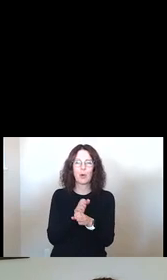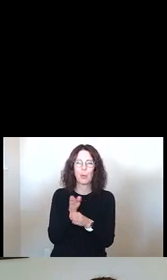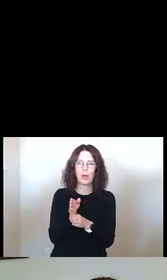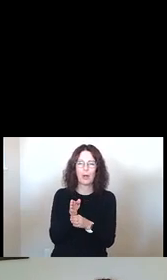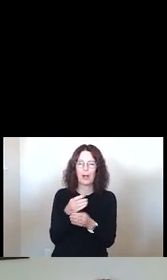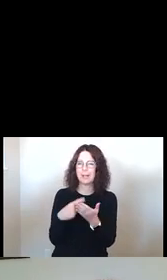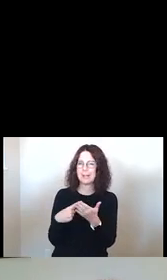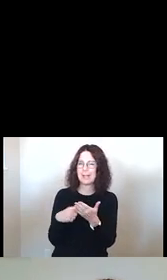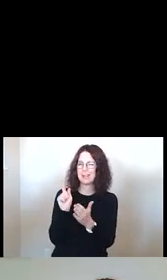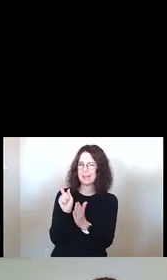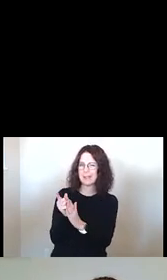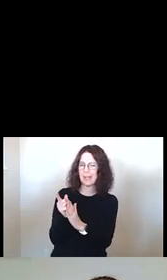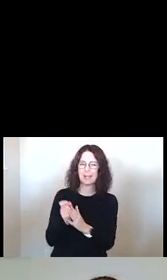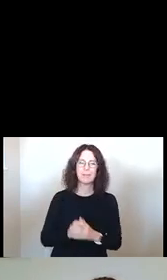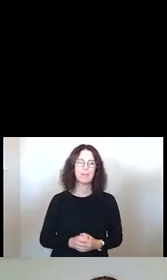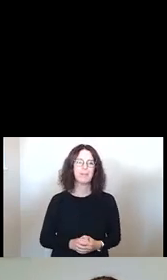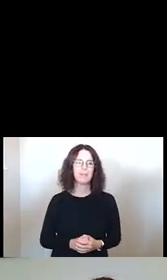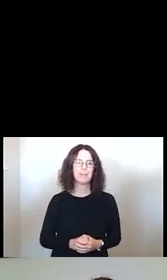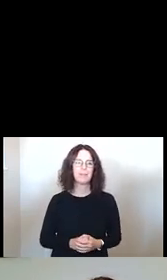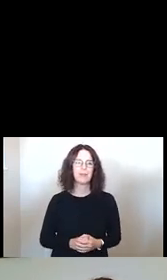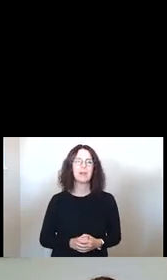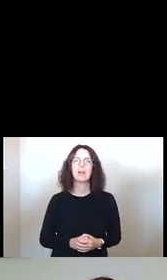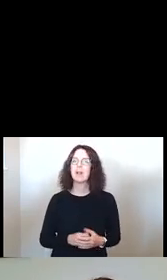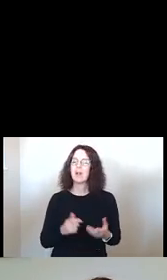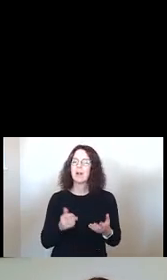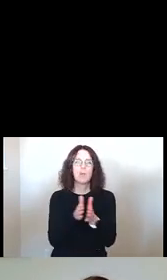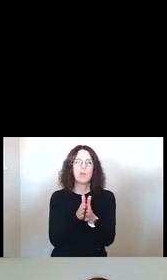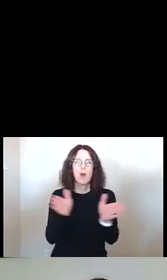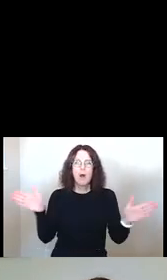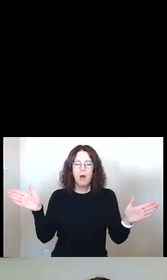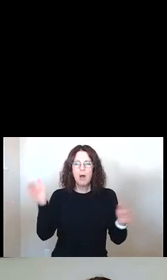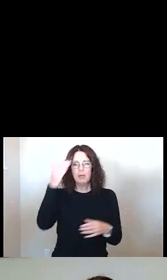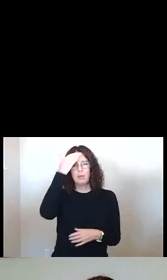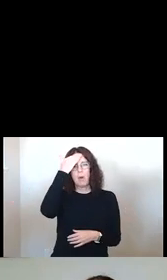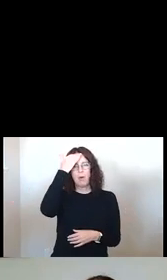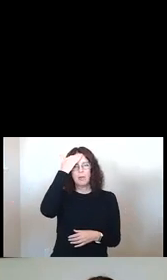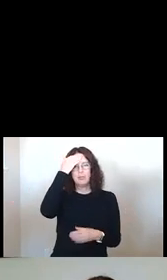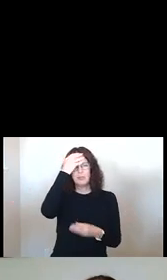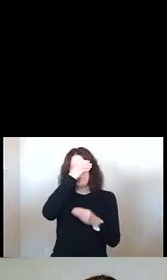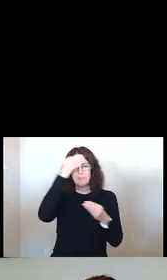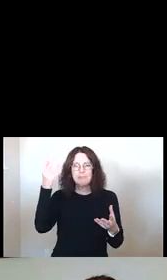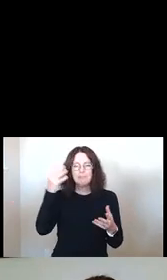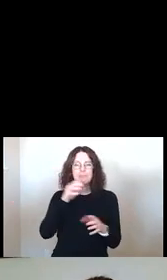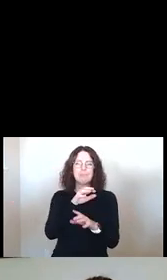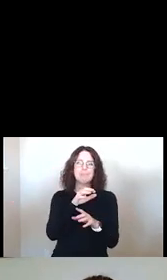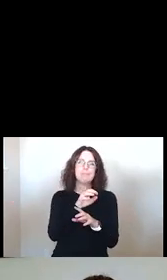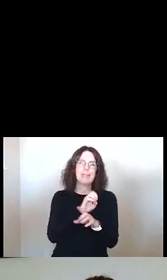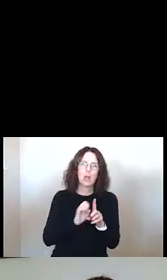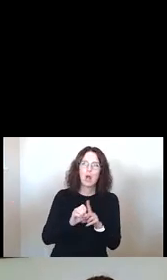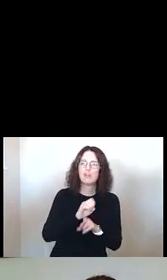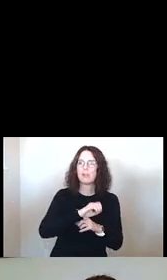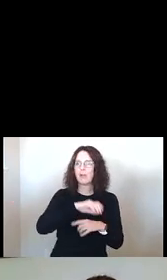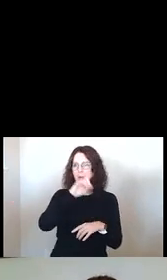They broadly give you a knowledge of a whole scope of biological, ecological, and cultural factors so that we can